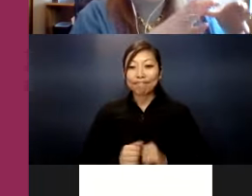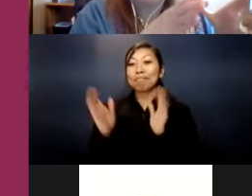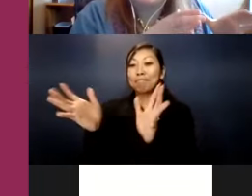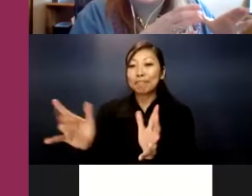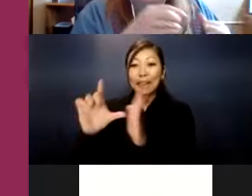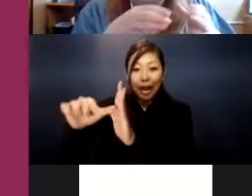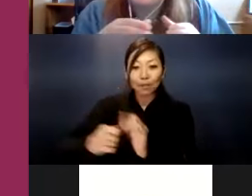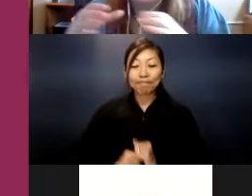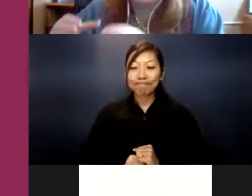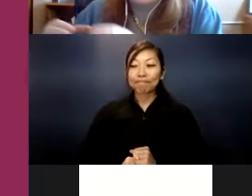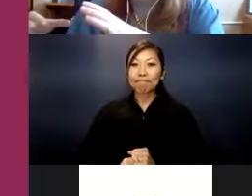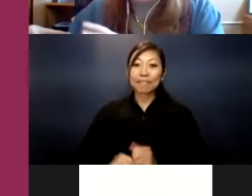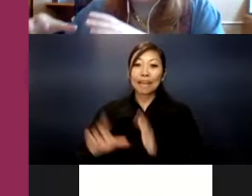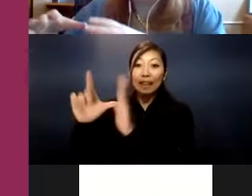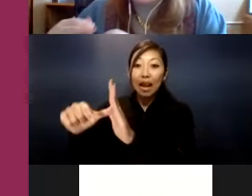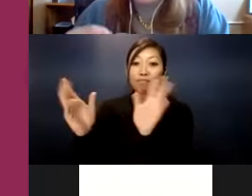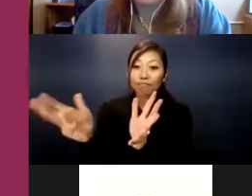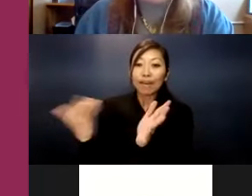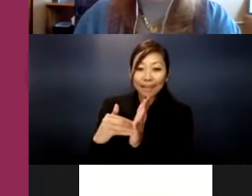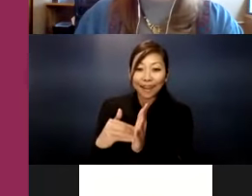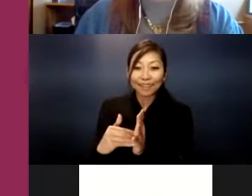having like little mini sprints,